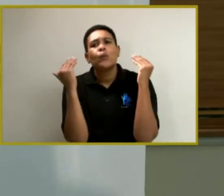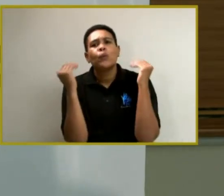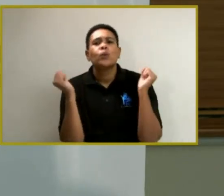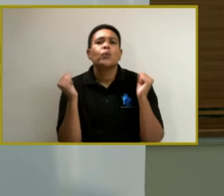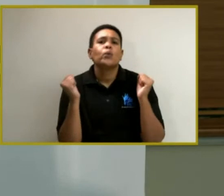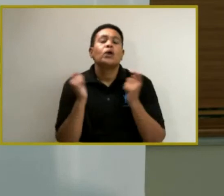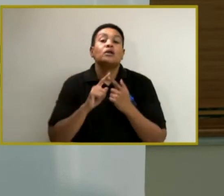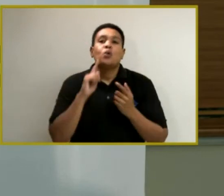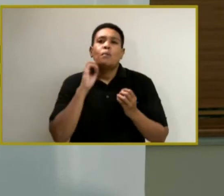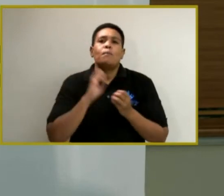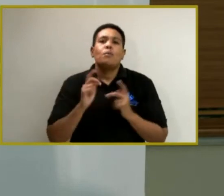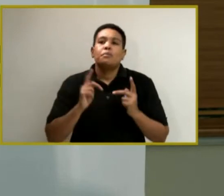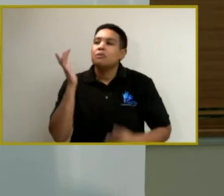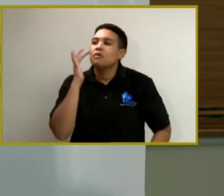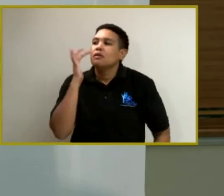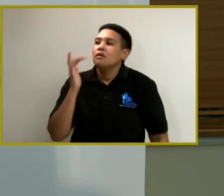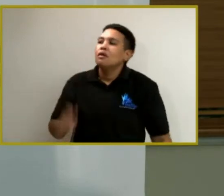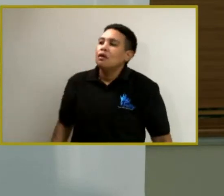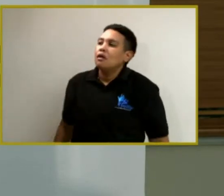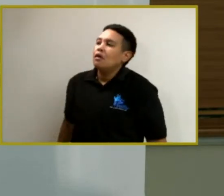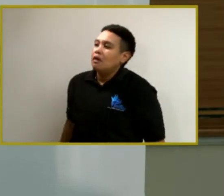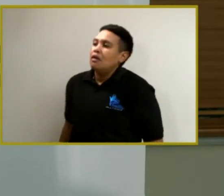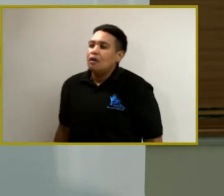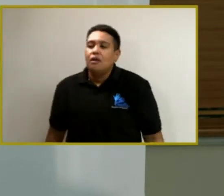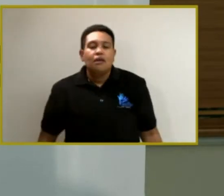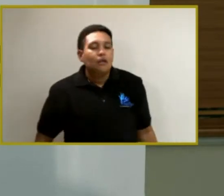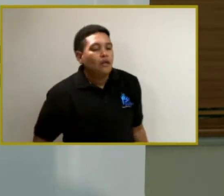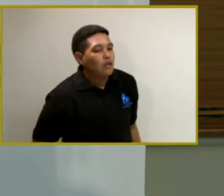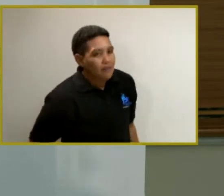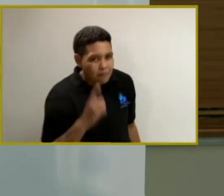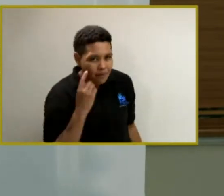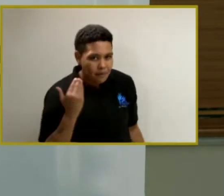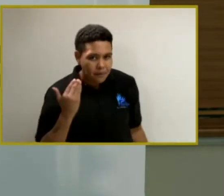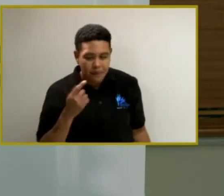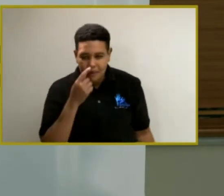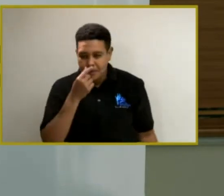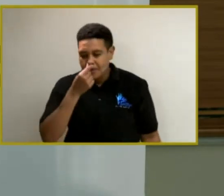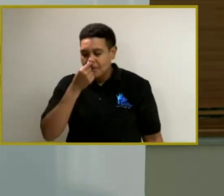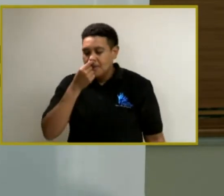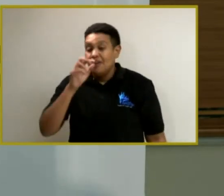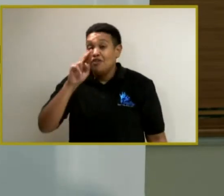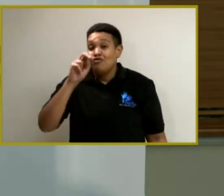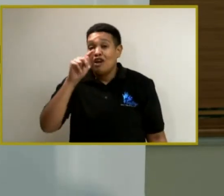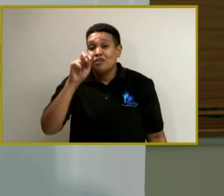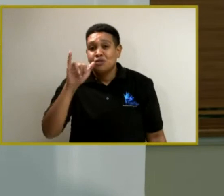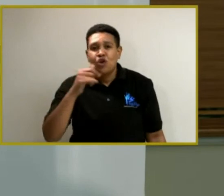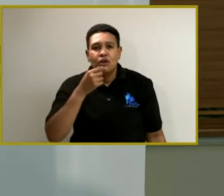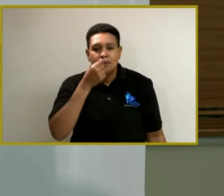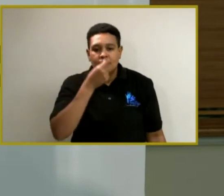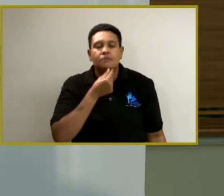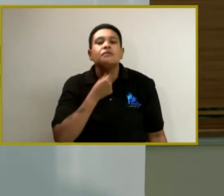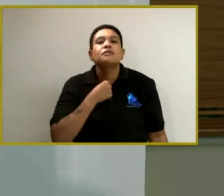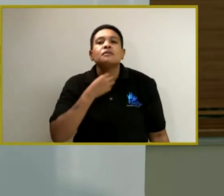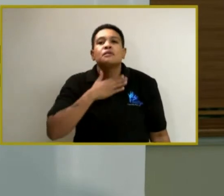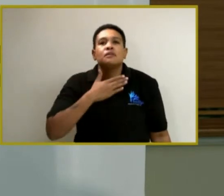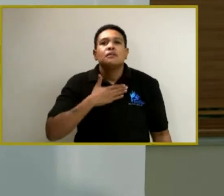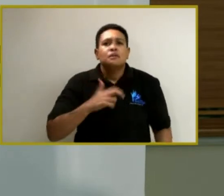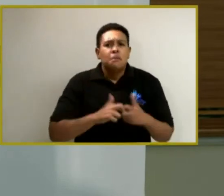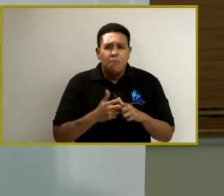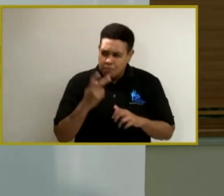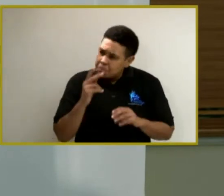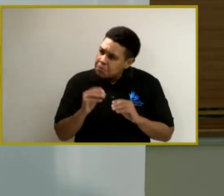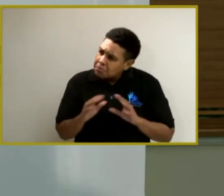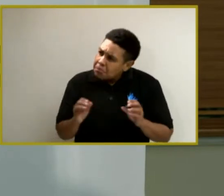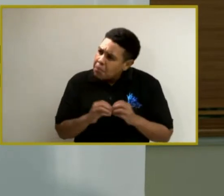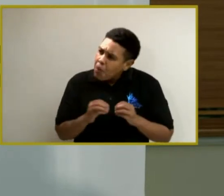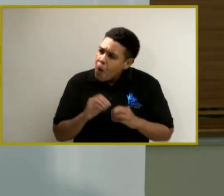have more illnesses that are associated with that in terms of respiratory illnesses, that we would see more